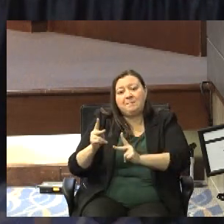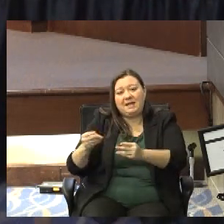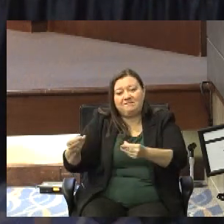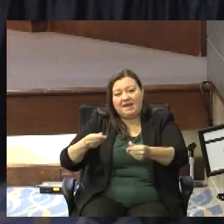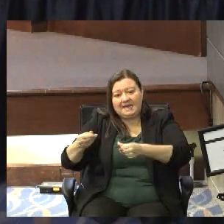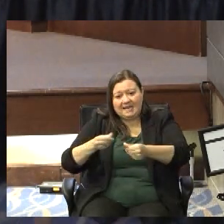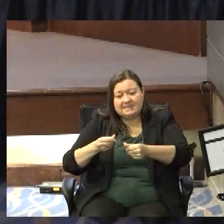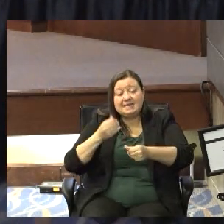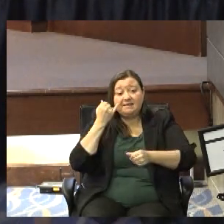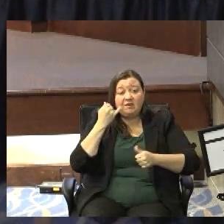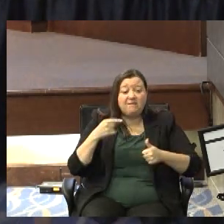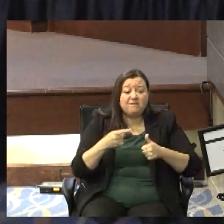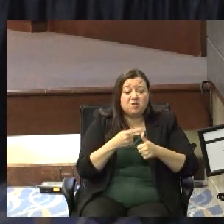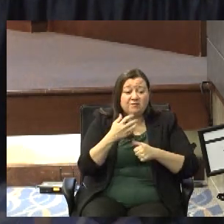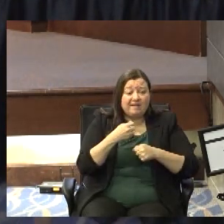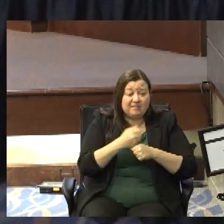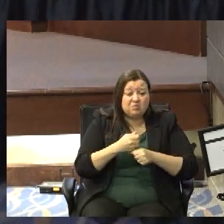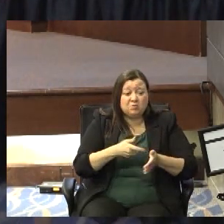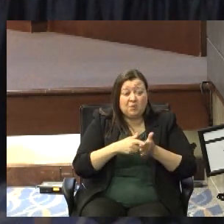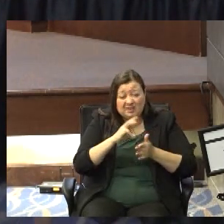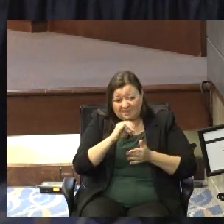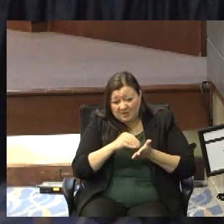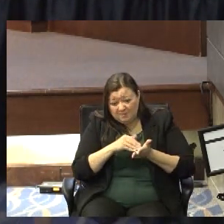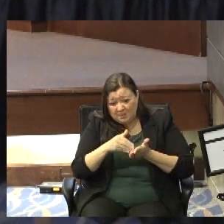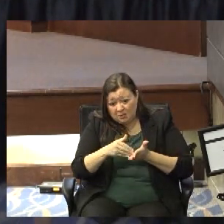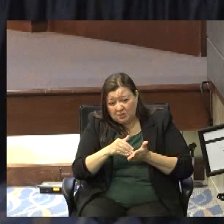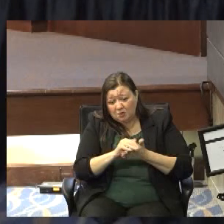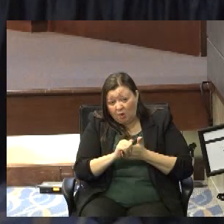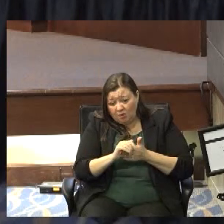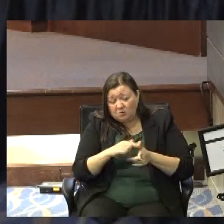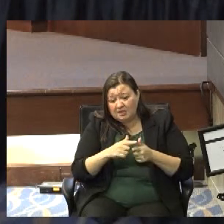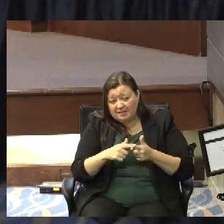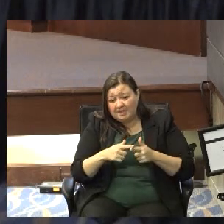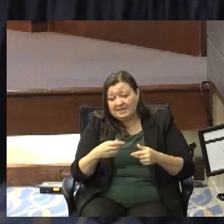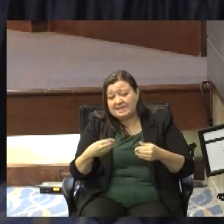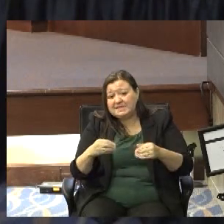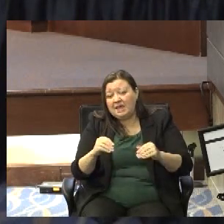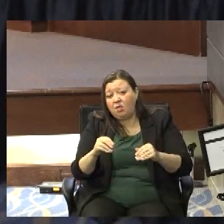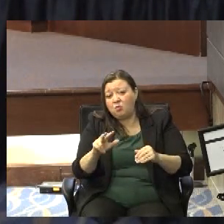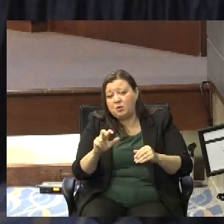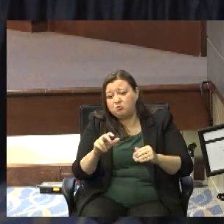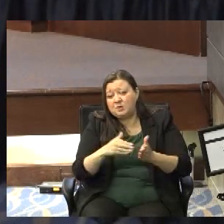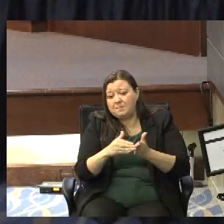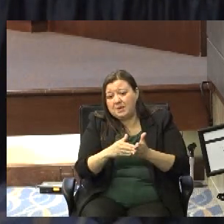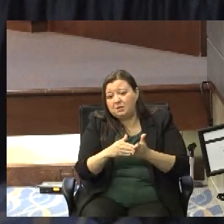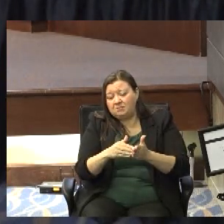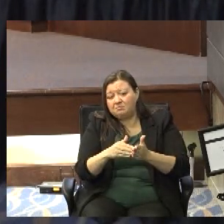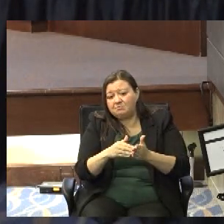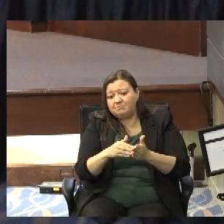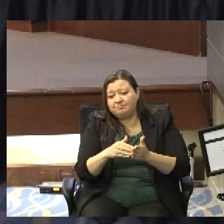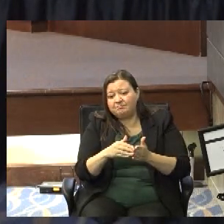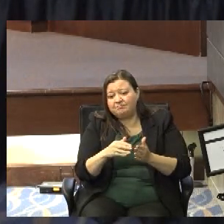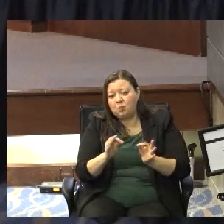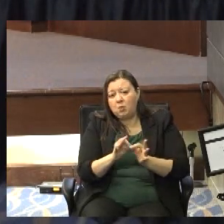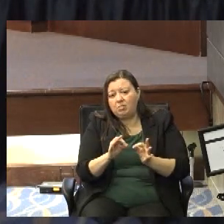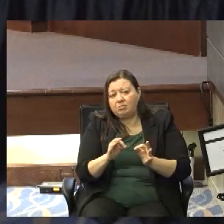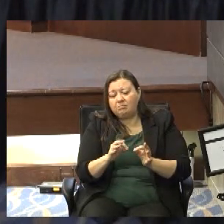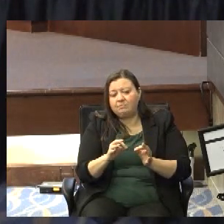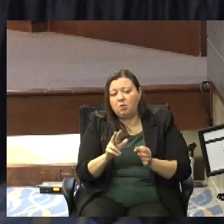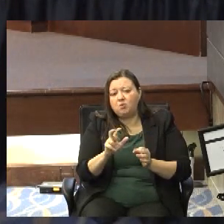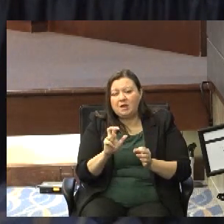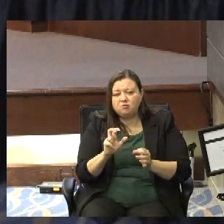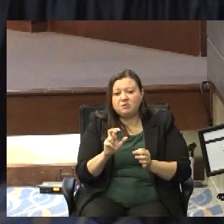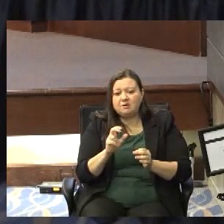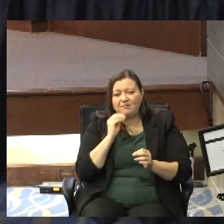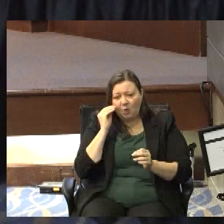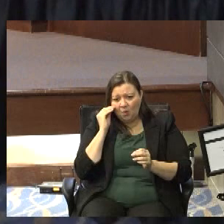putting in $70 million in the first 5 years, and in that five-year period you're selling maybe 300 of the homes, the revenue to